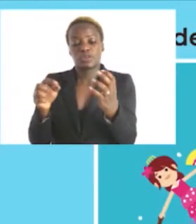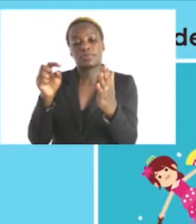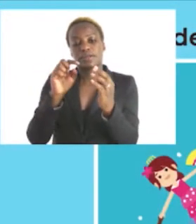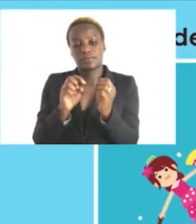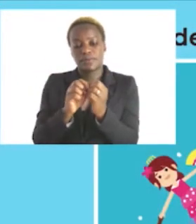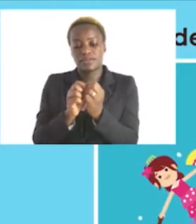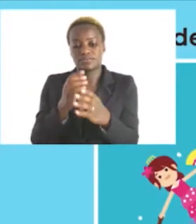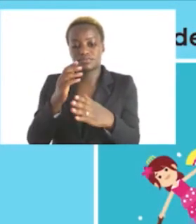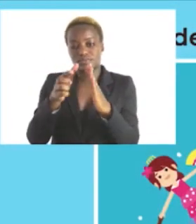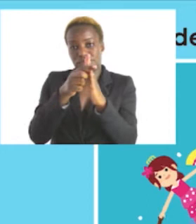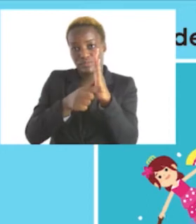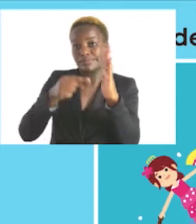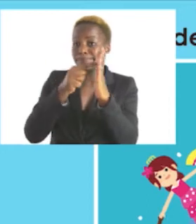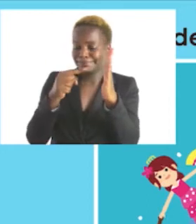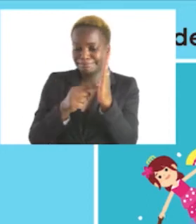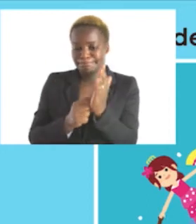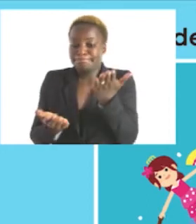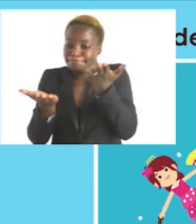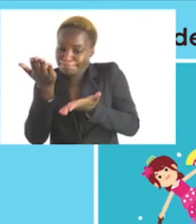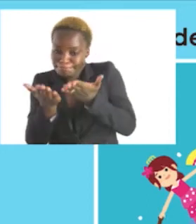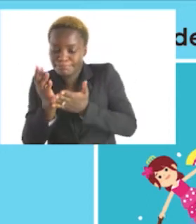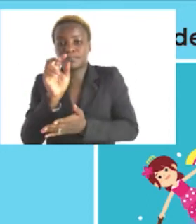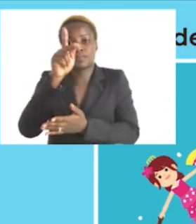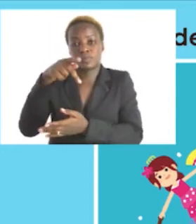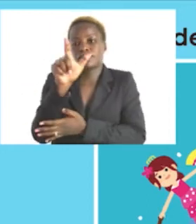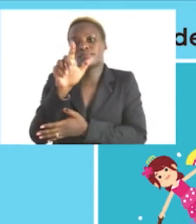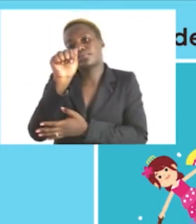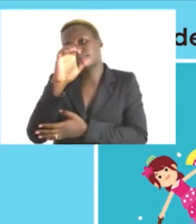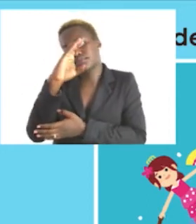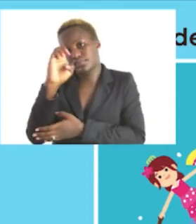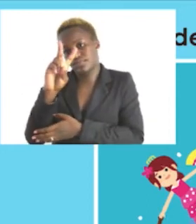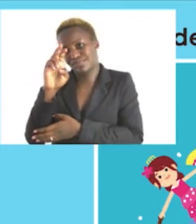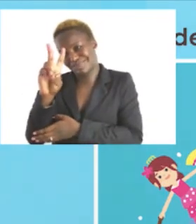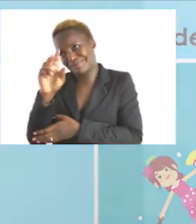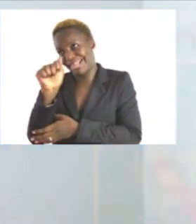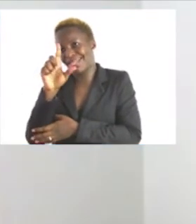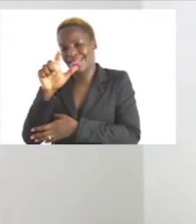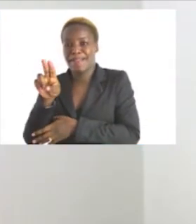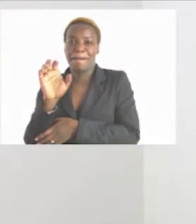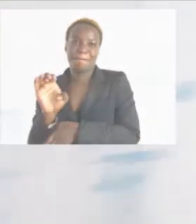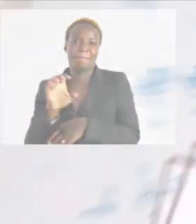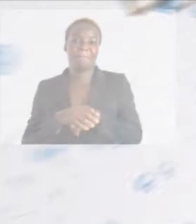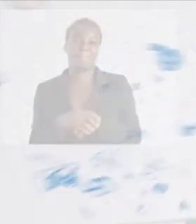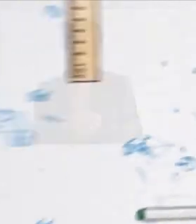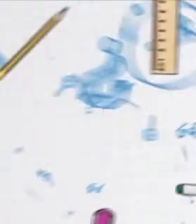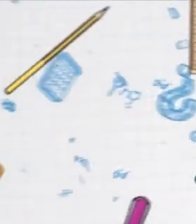be all about calendar, comparing and place values.